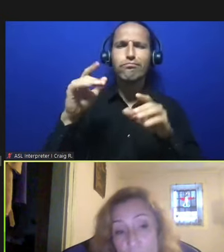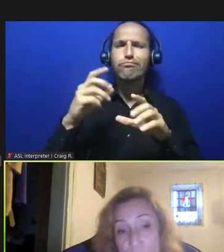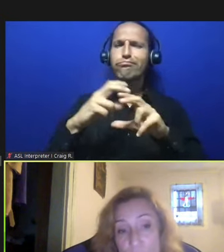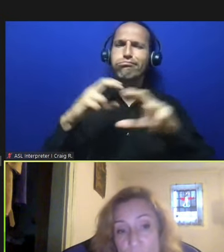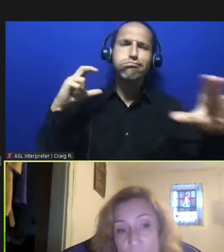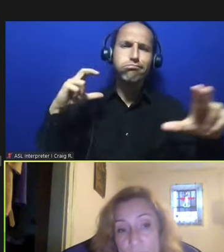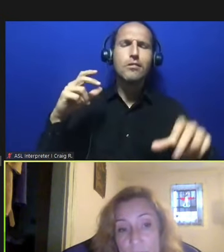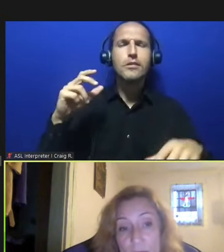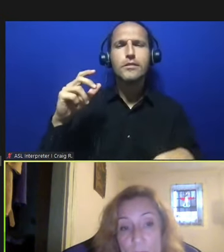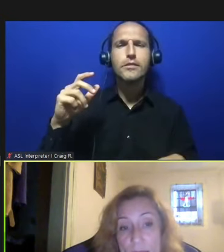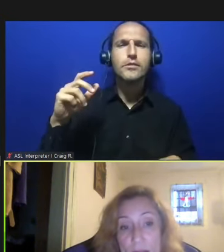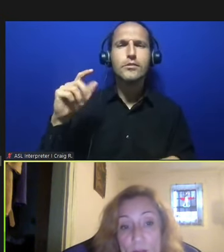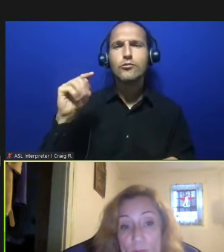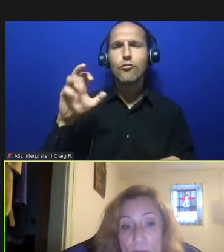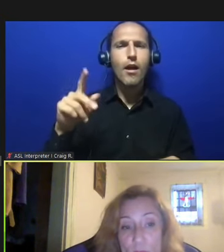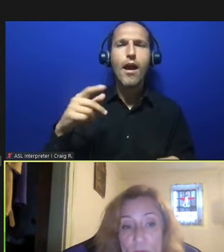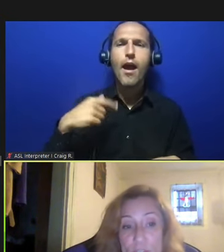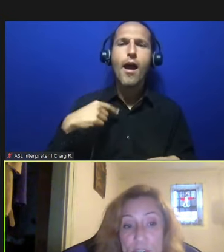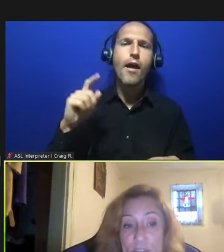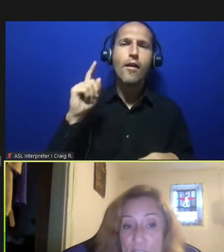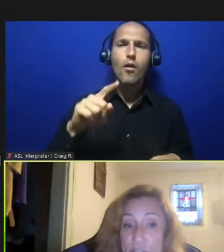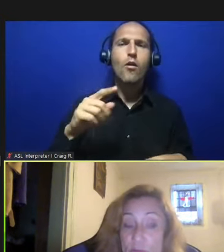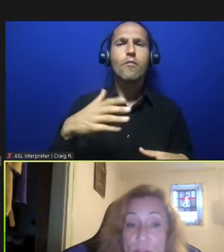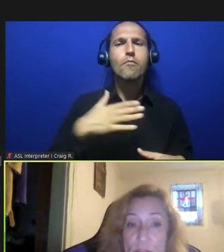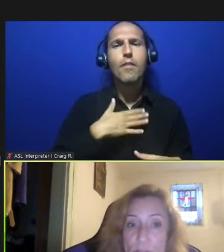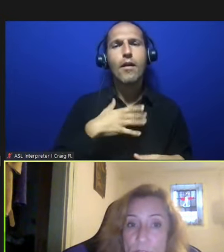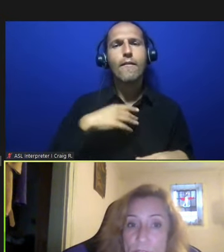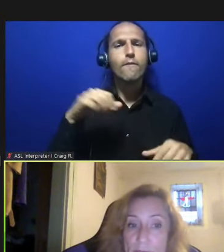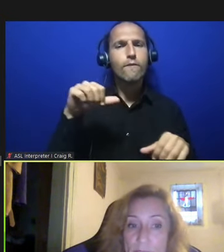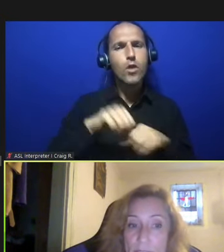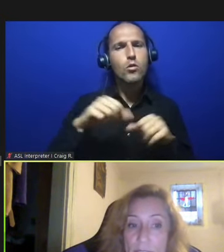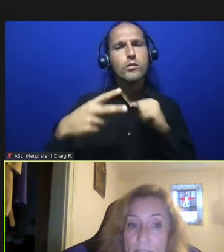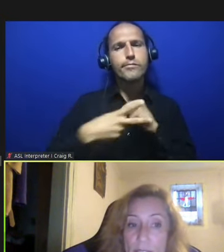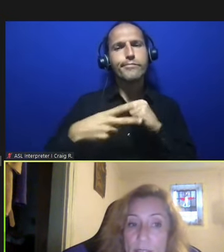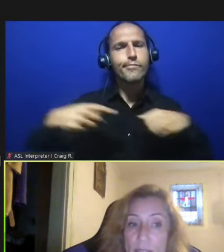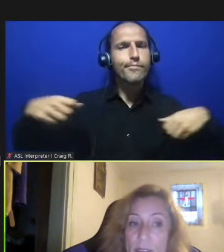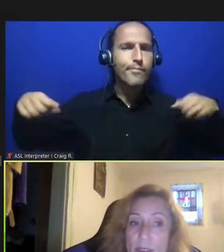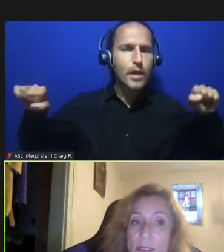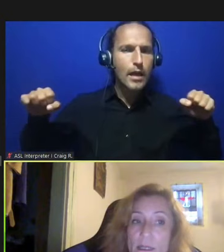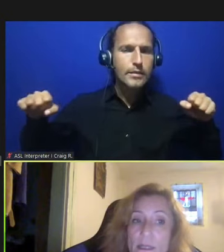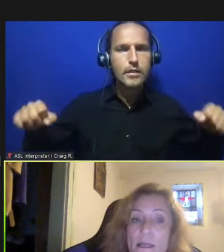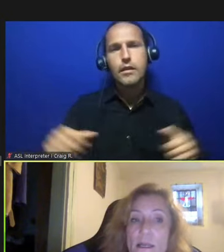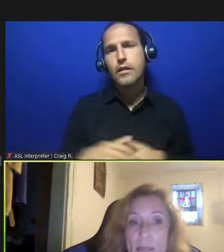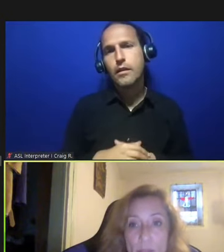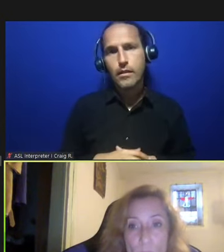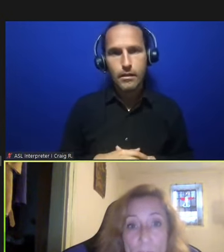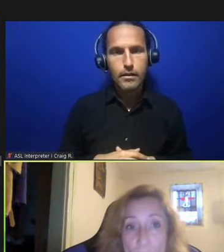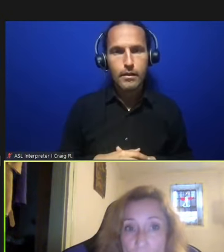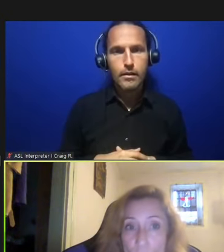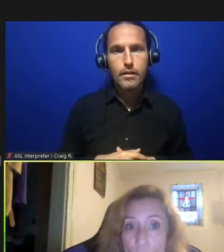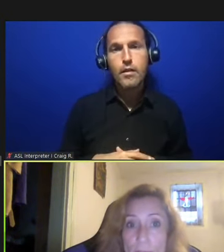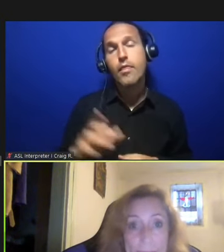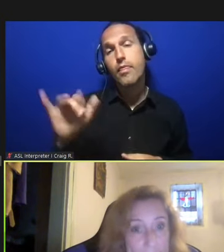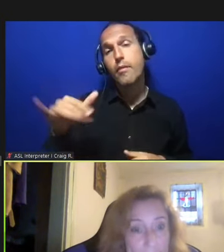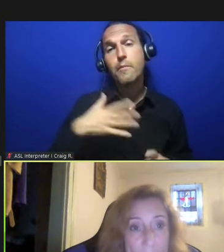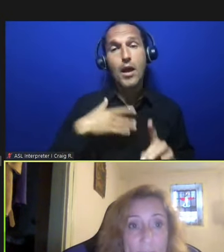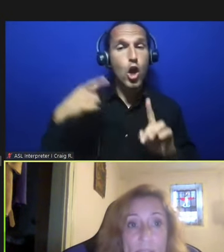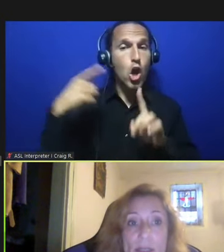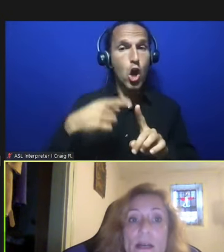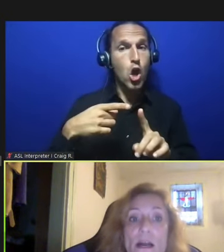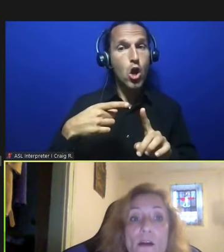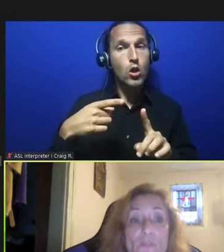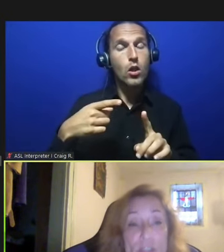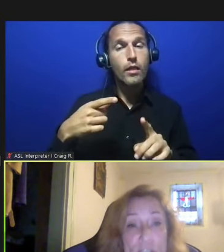strap my tools on the back of my fuel-efficient congestion-reducing motorcycle. The primary goal, as stated